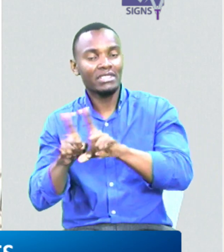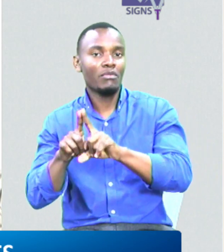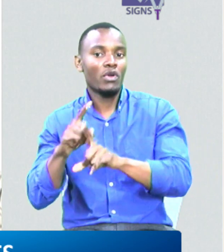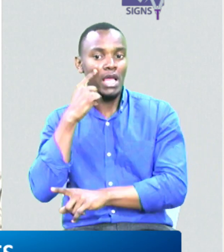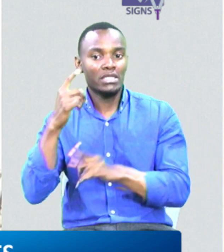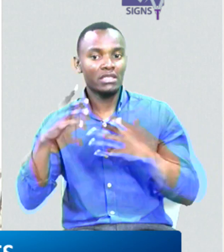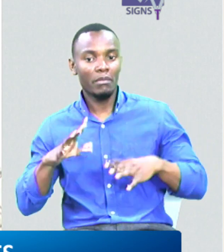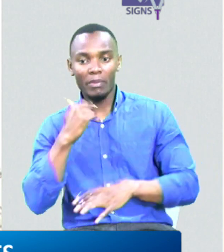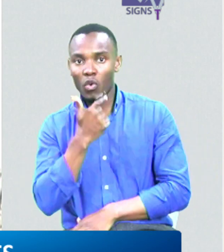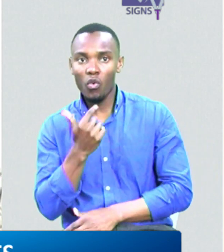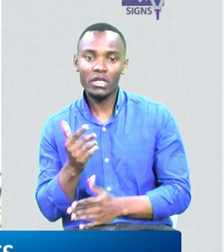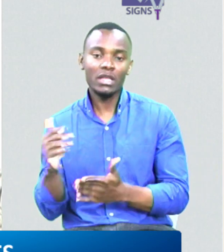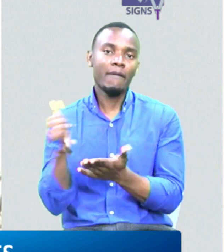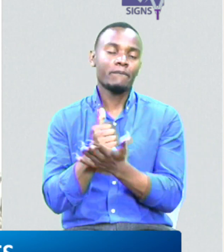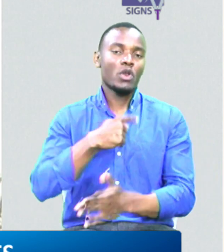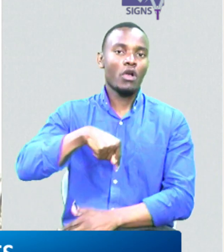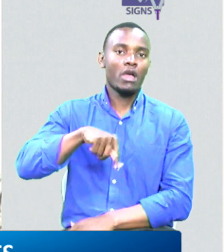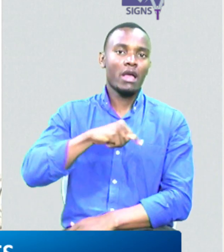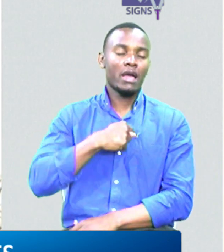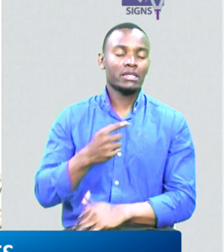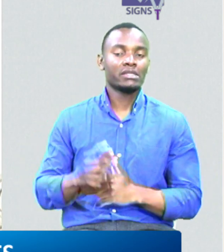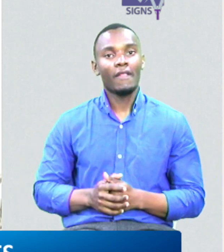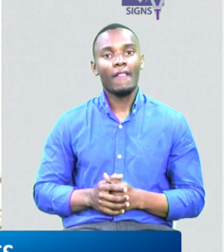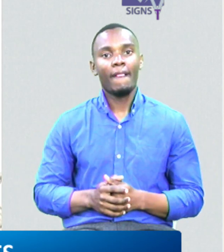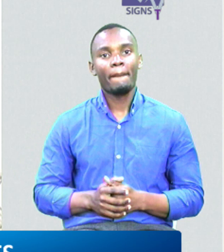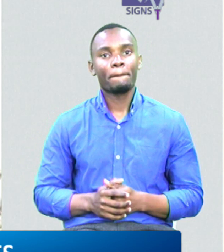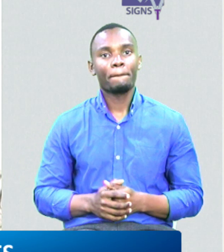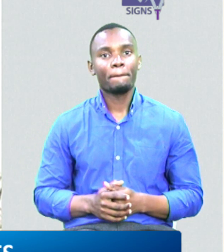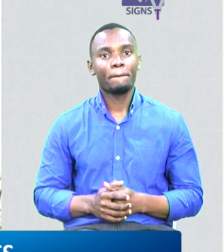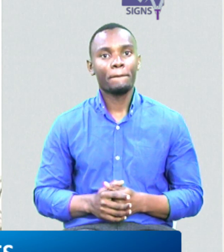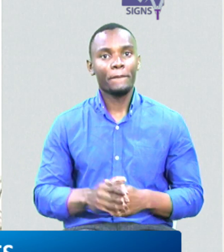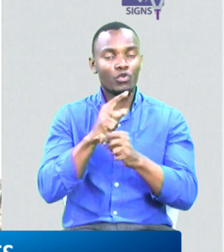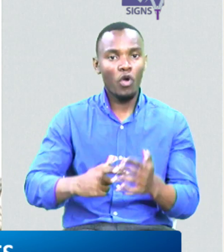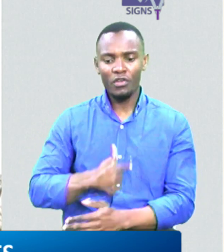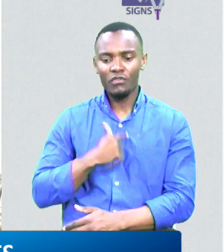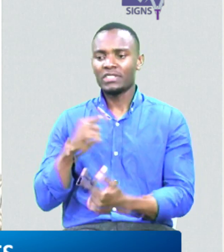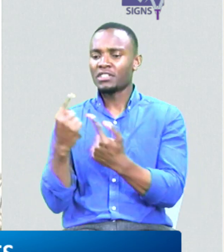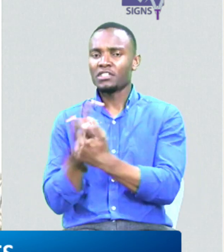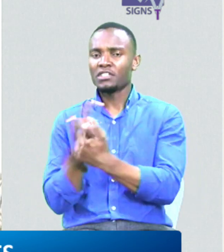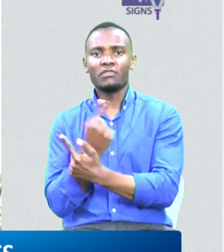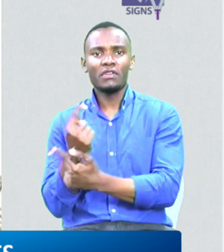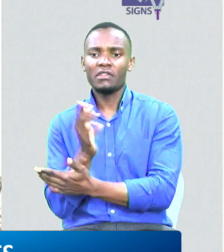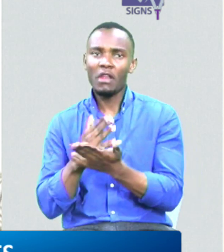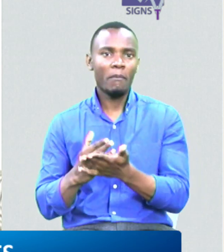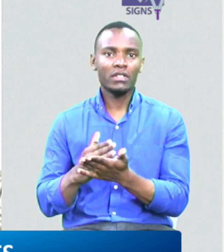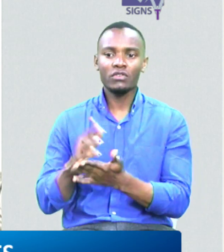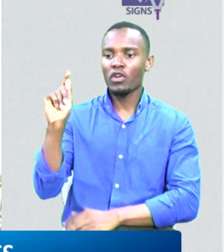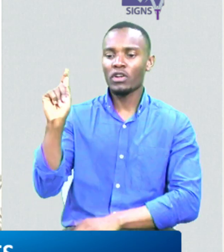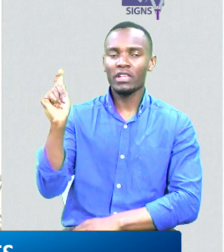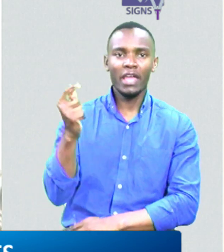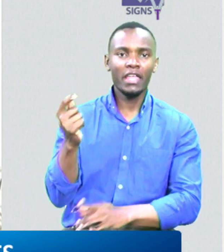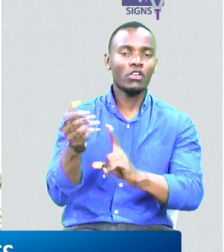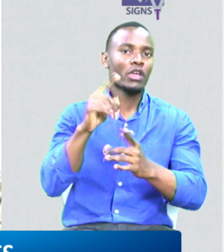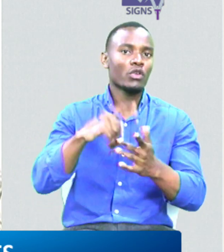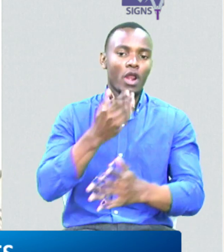You just have to decide what is useful and other things you can leave to our ambassadors out of the country. So when you hear